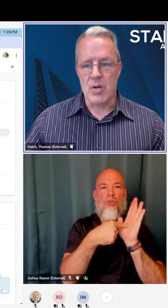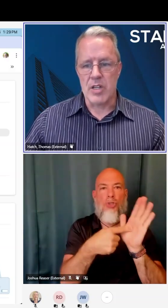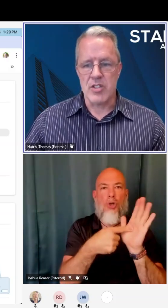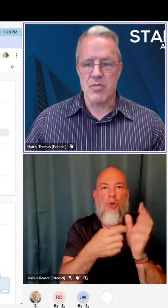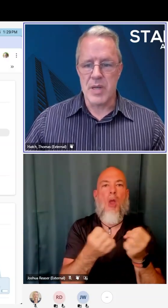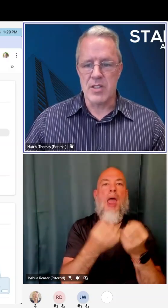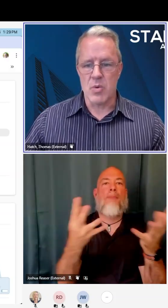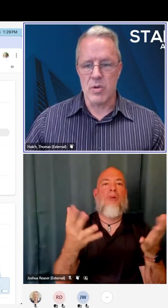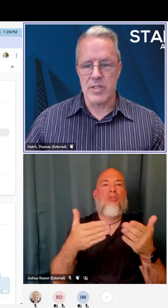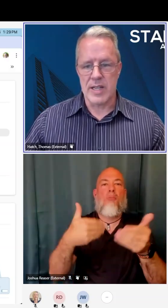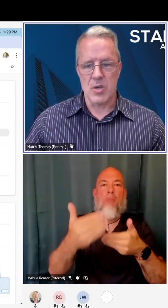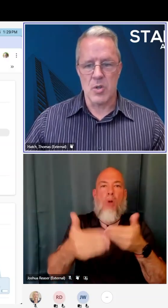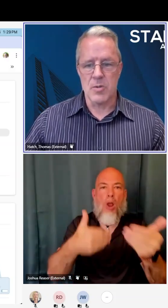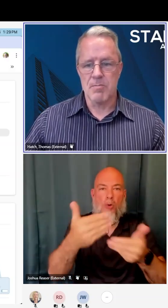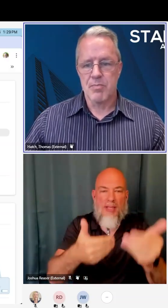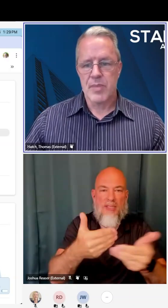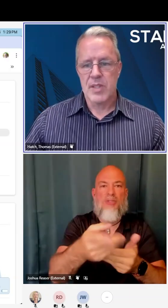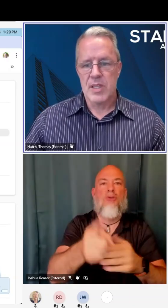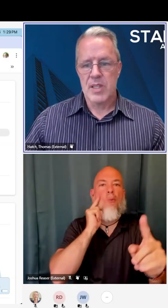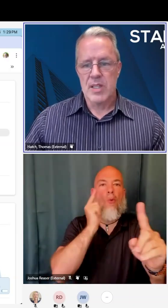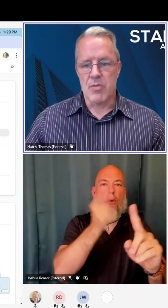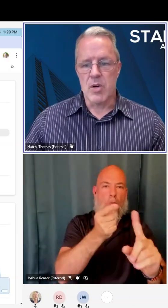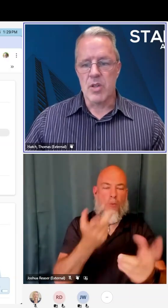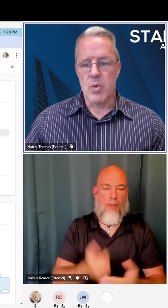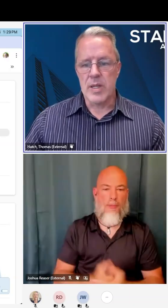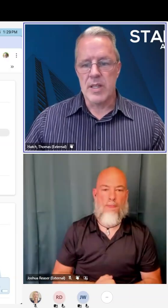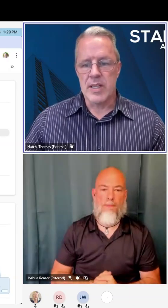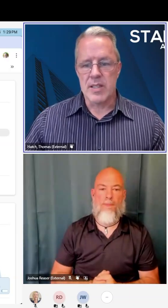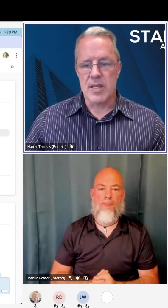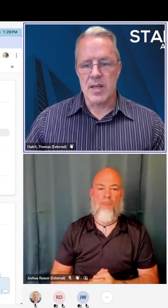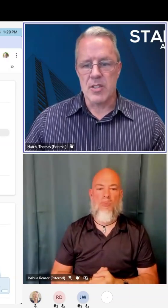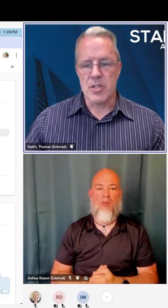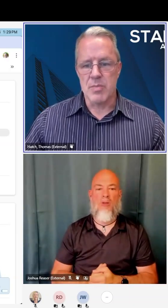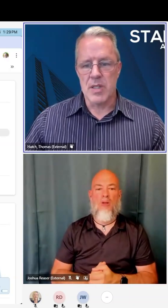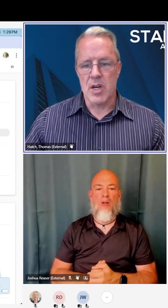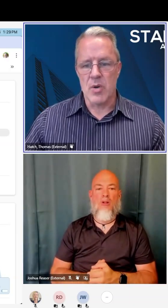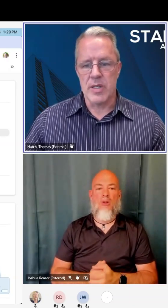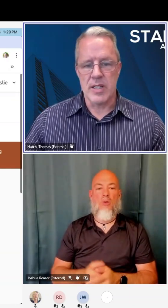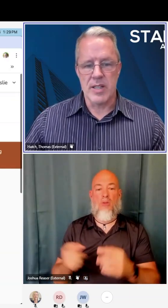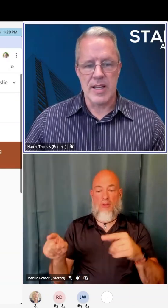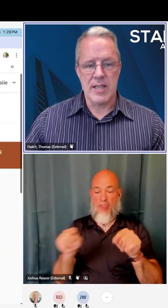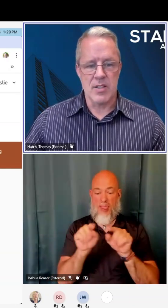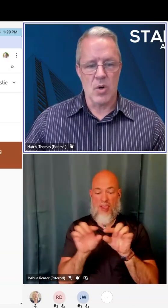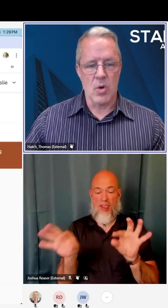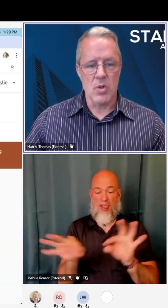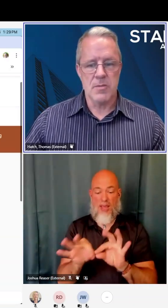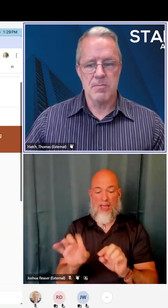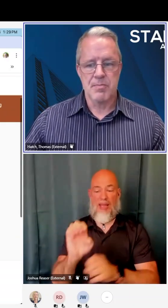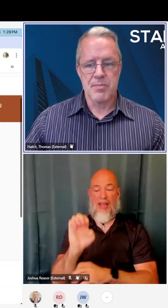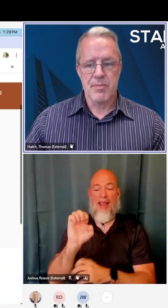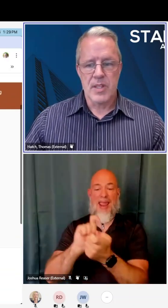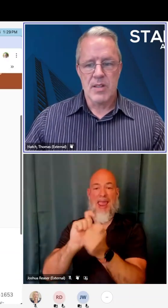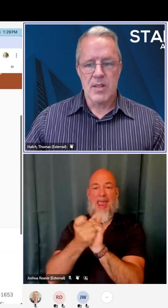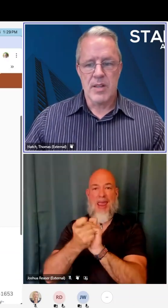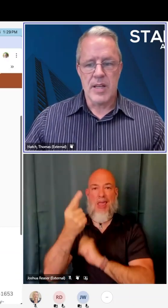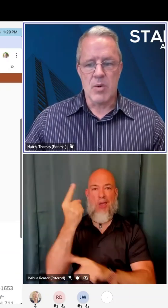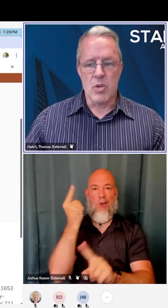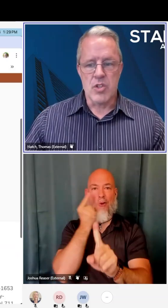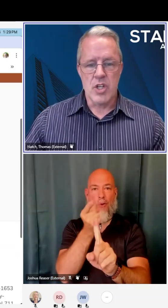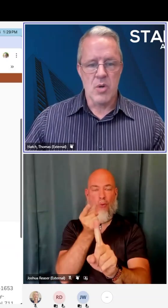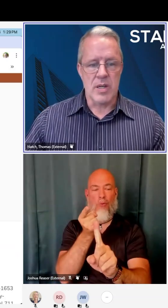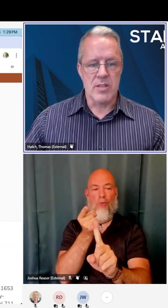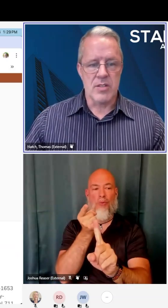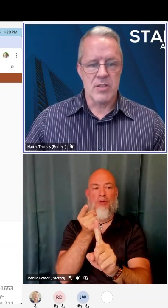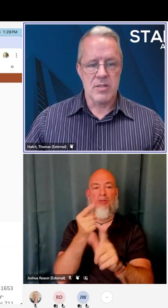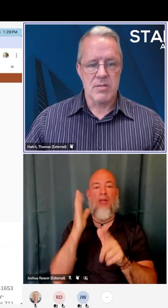much progress you've made towards that goal. But if we go to the quick link just below and hit Edit Goal, then it